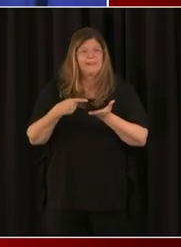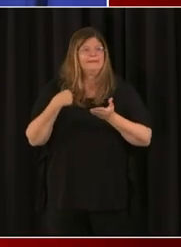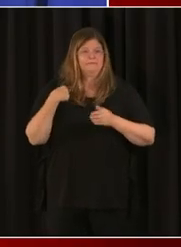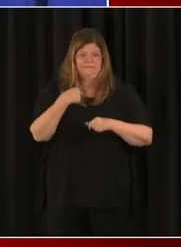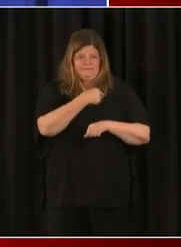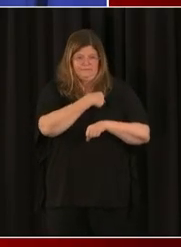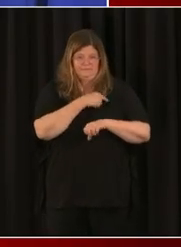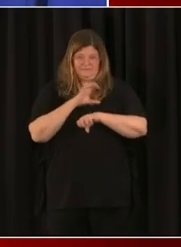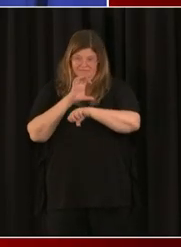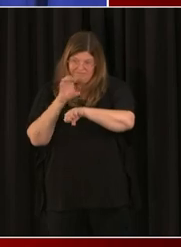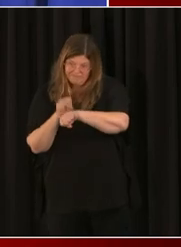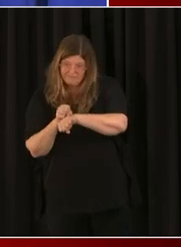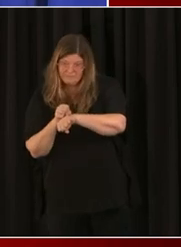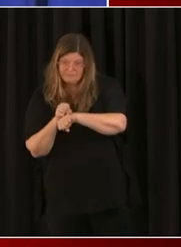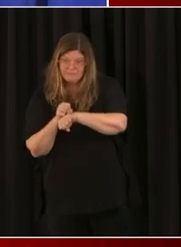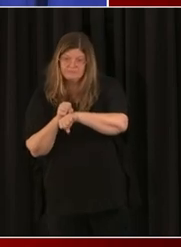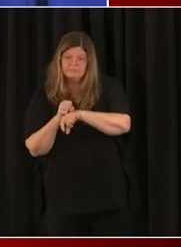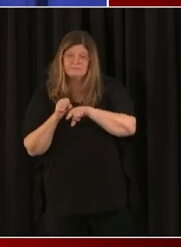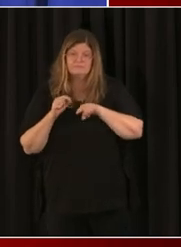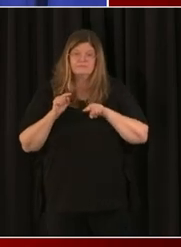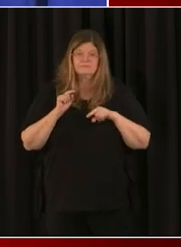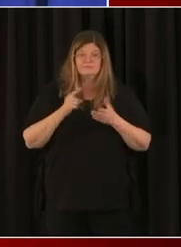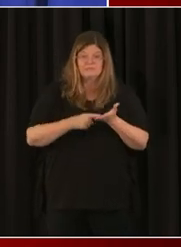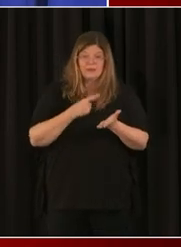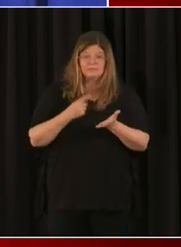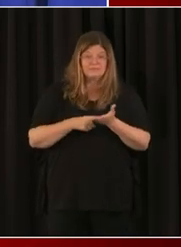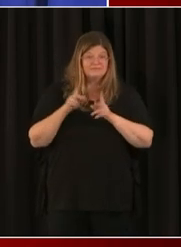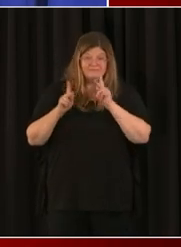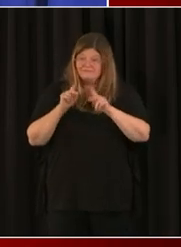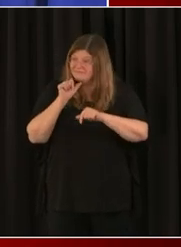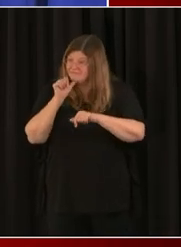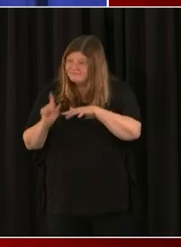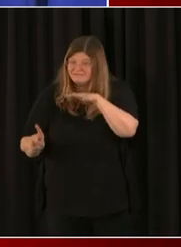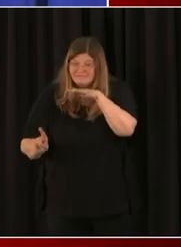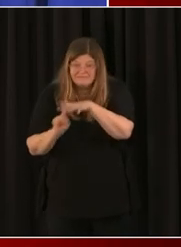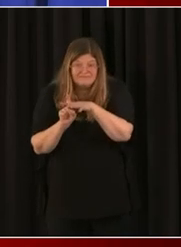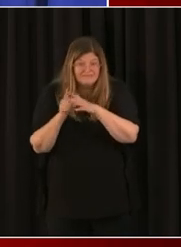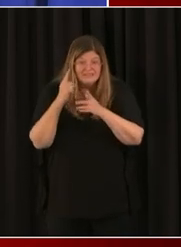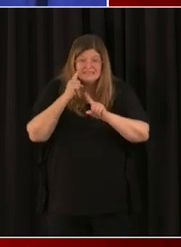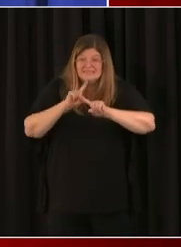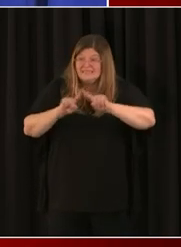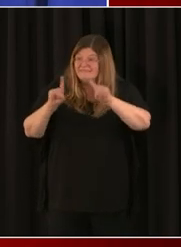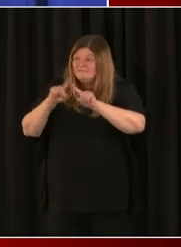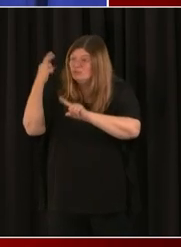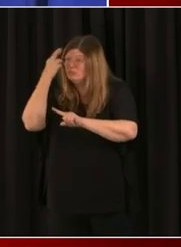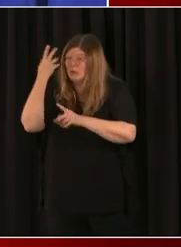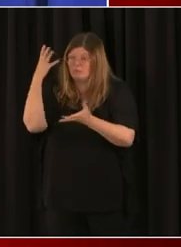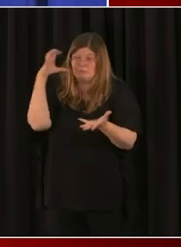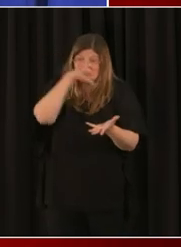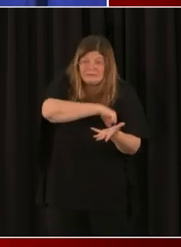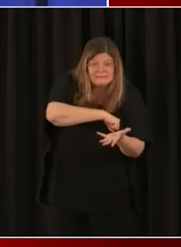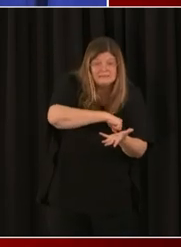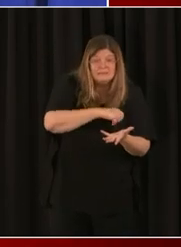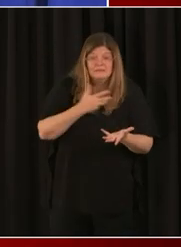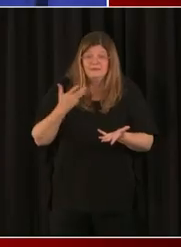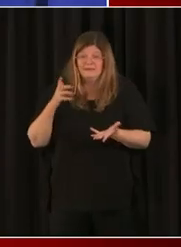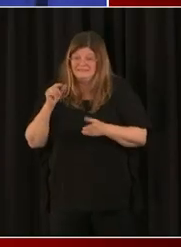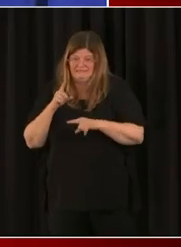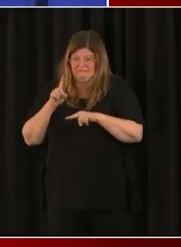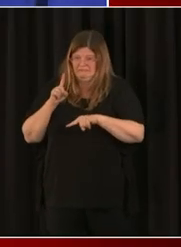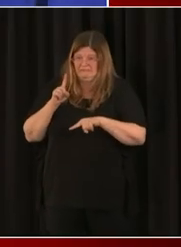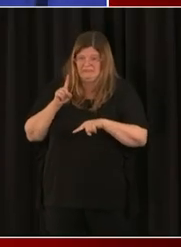scheduling appointments, there will sometimes be, for a lot of reasons, people who miss an appointment. And